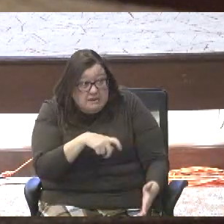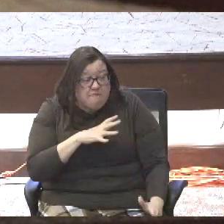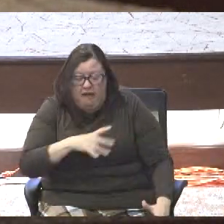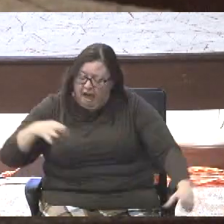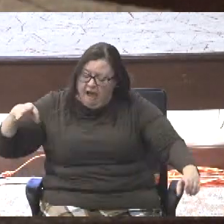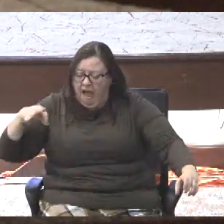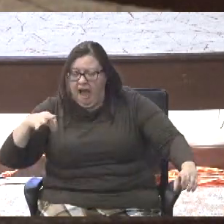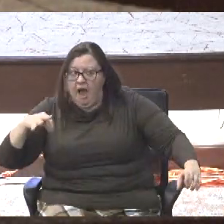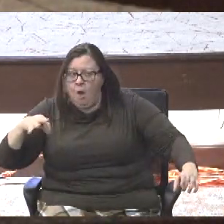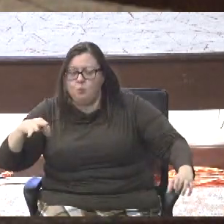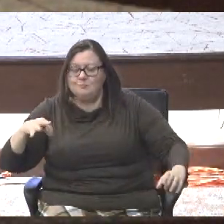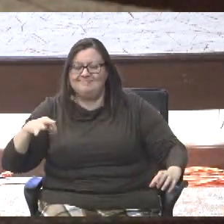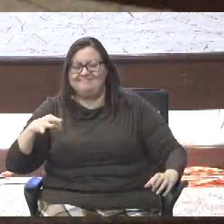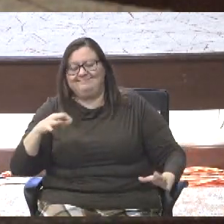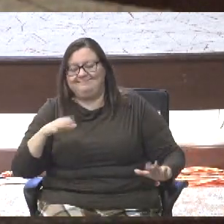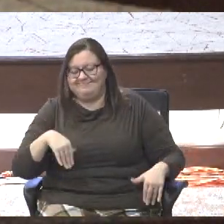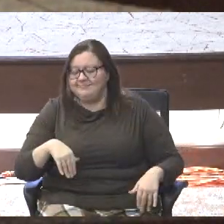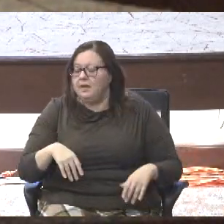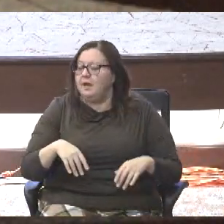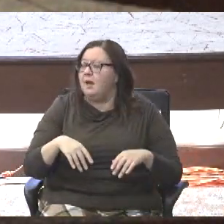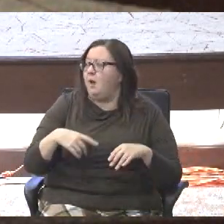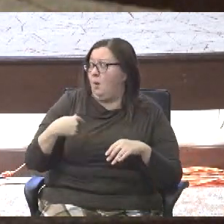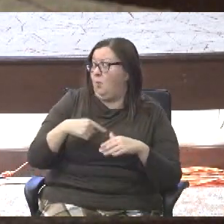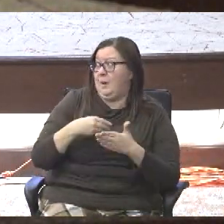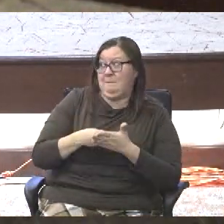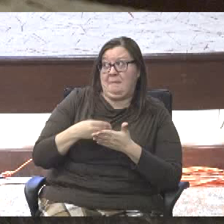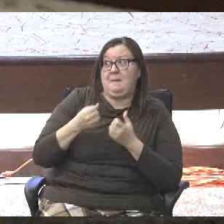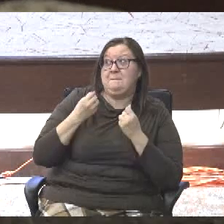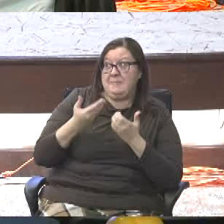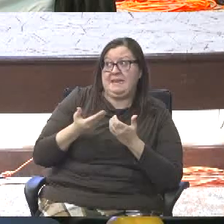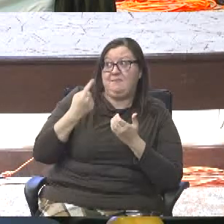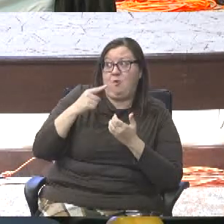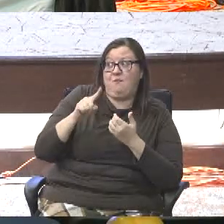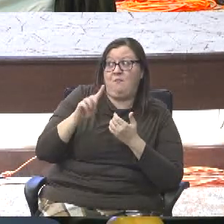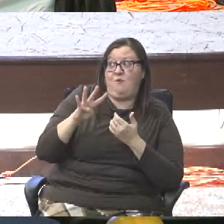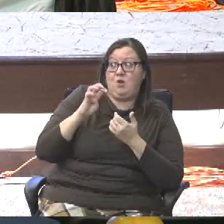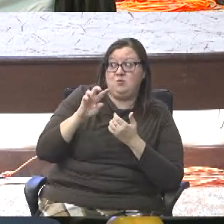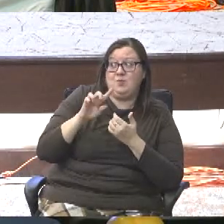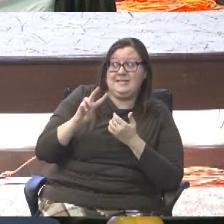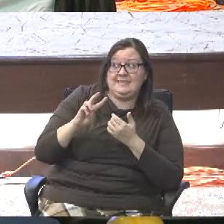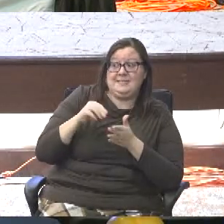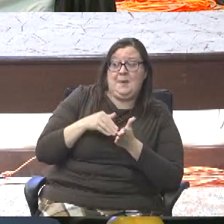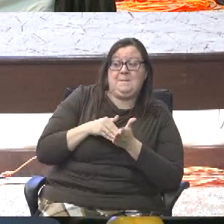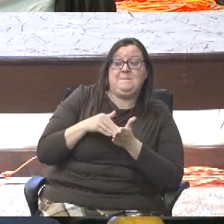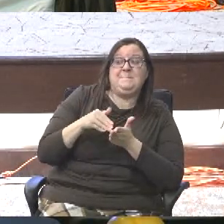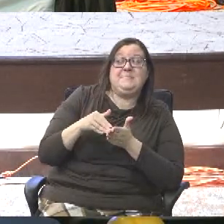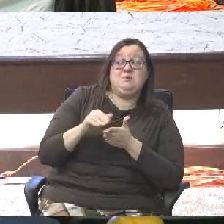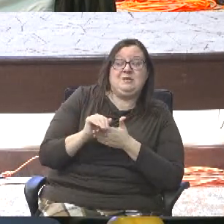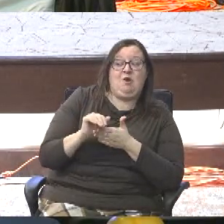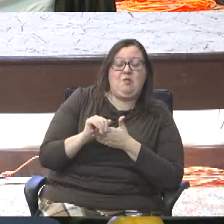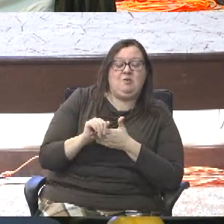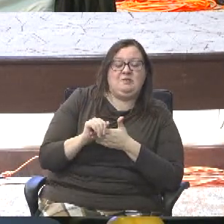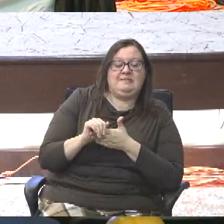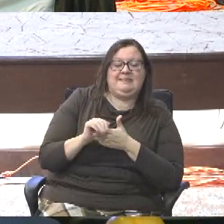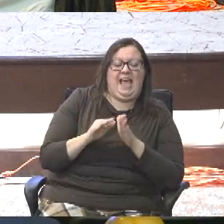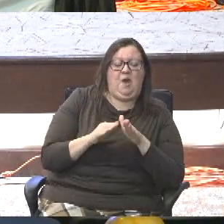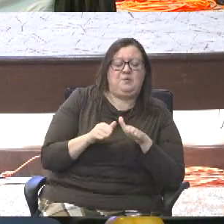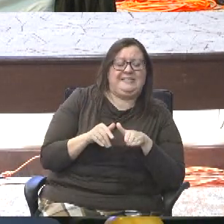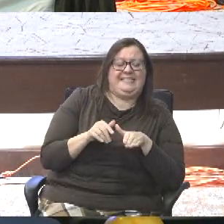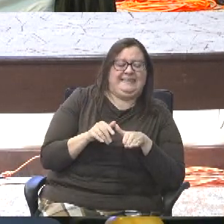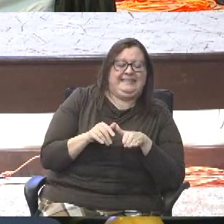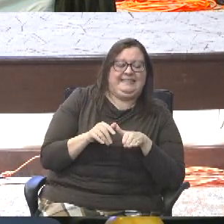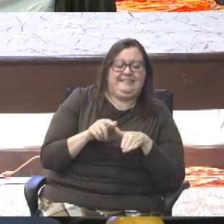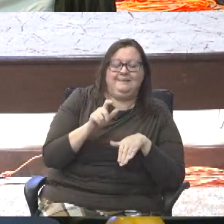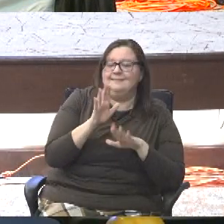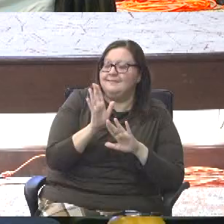have that. A lot of things for $426 million, so not moving forward at that number. And